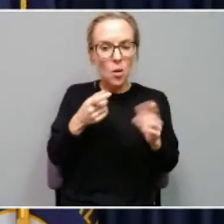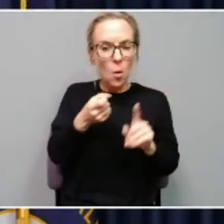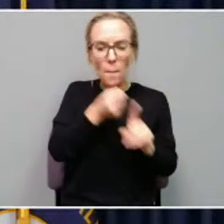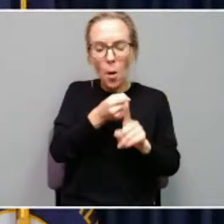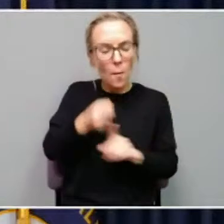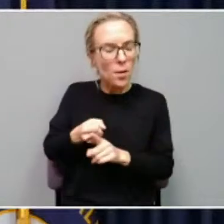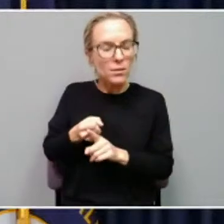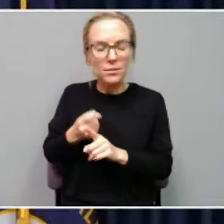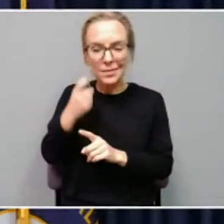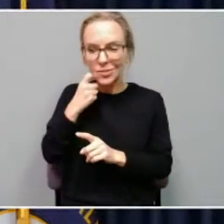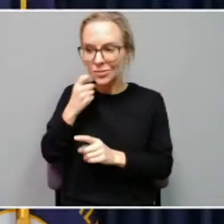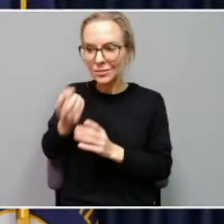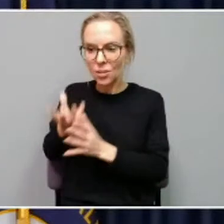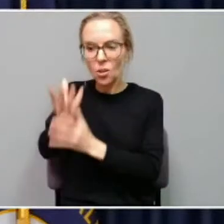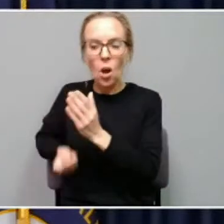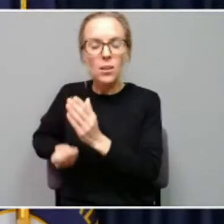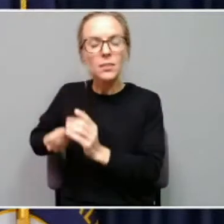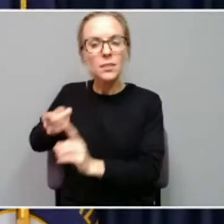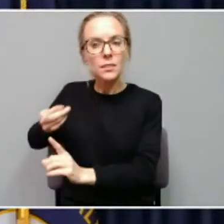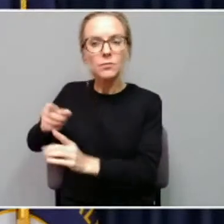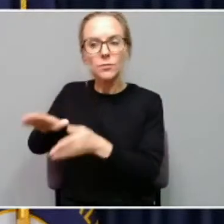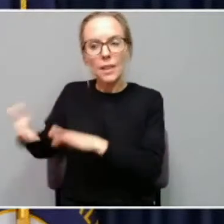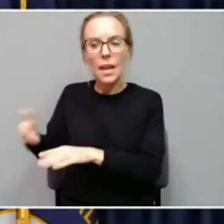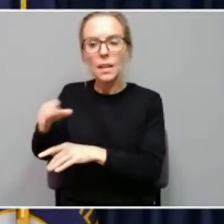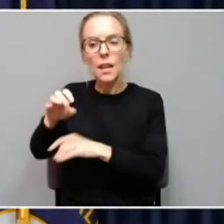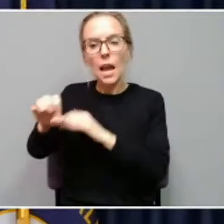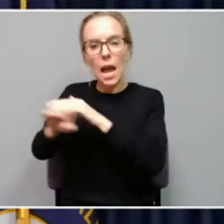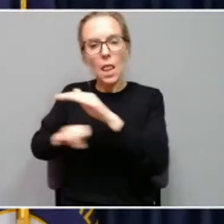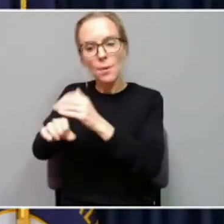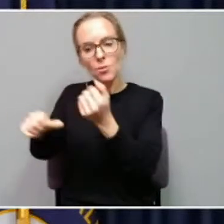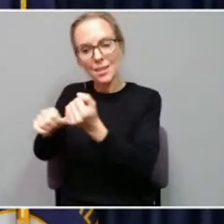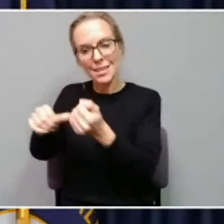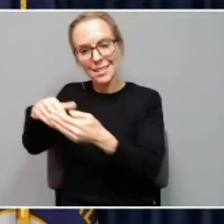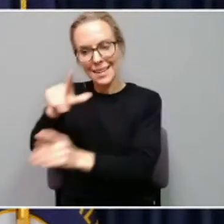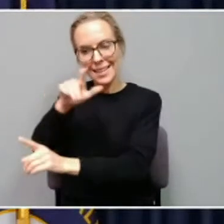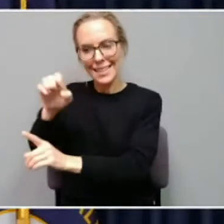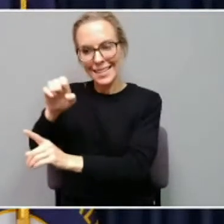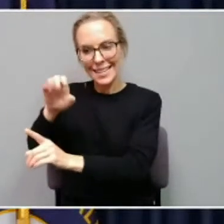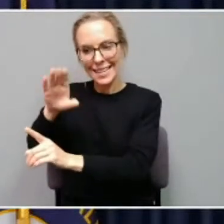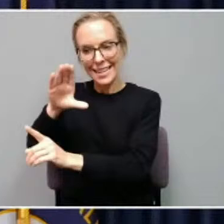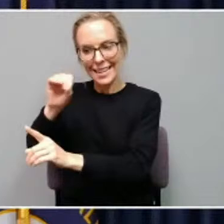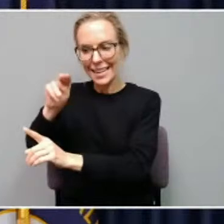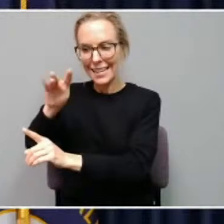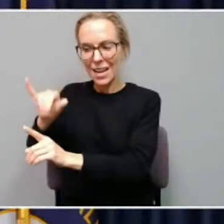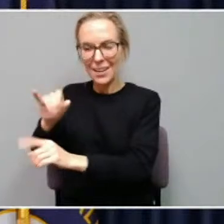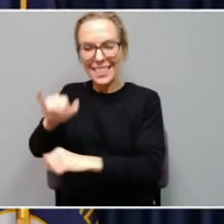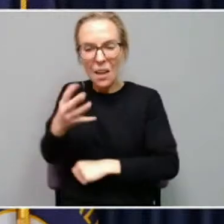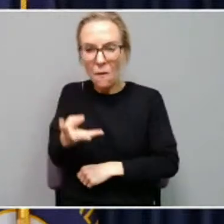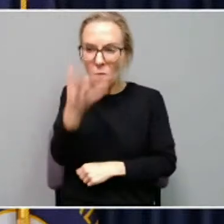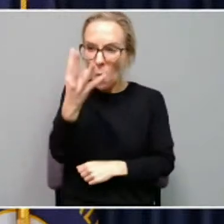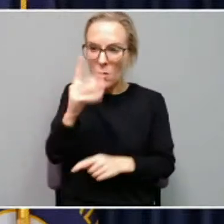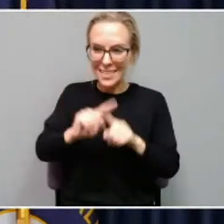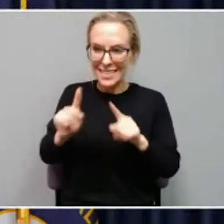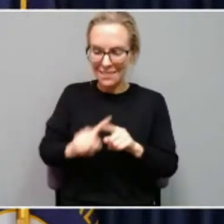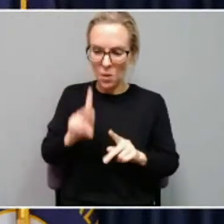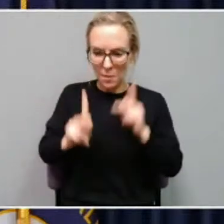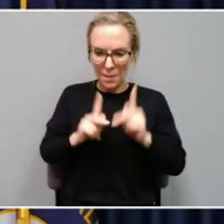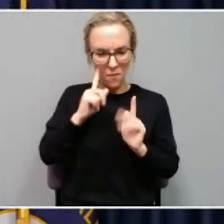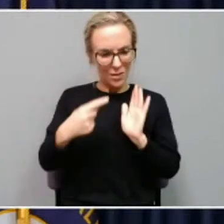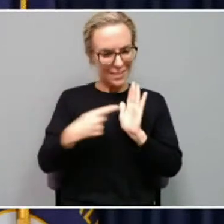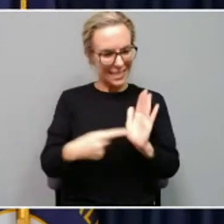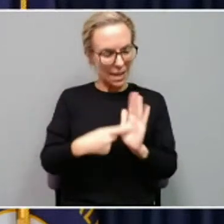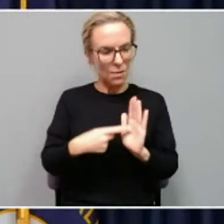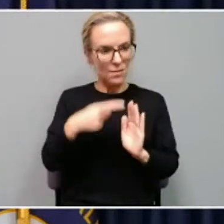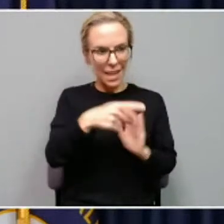an elementary aide in Lee County. And that's one of 4 different individuals that are in the hospital.